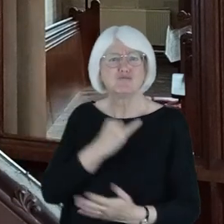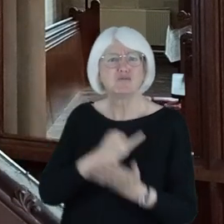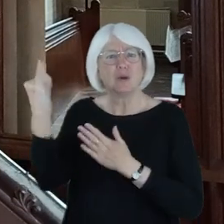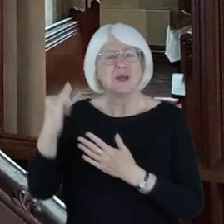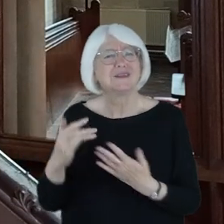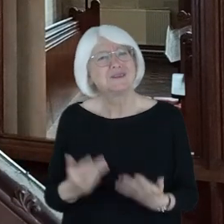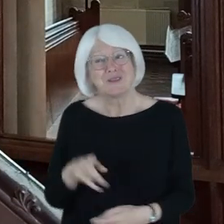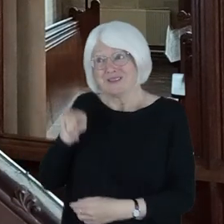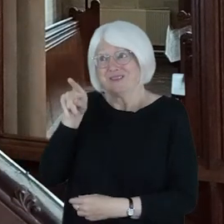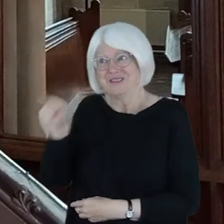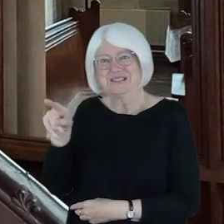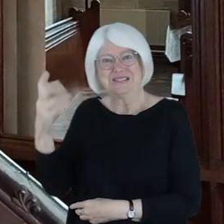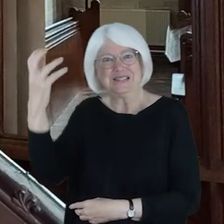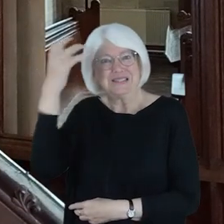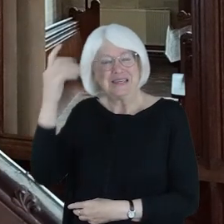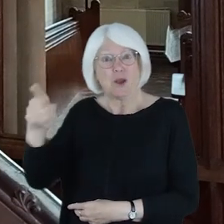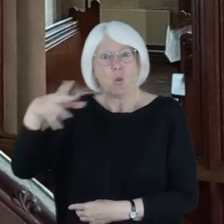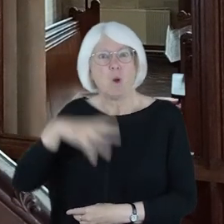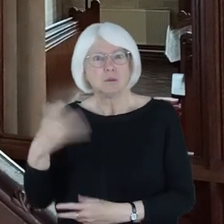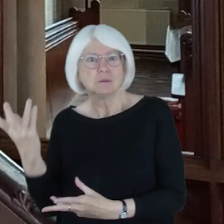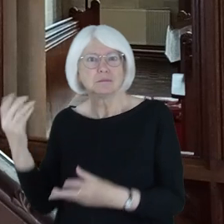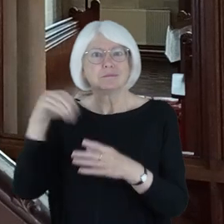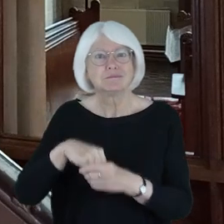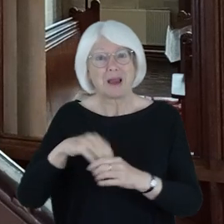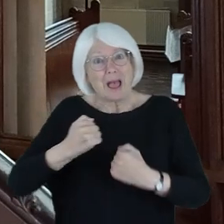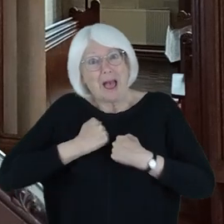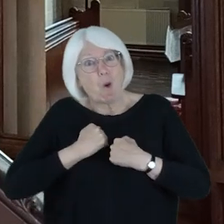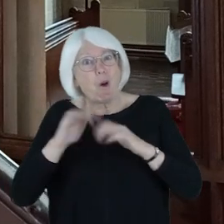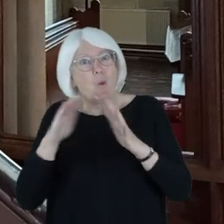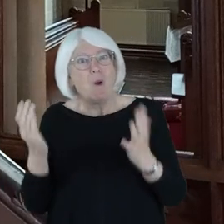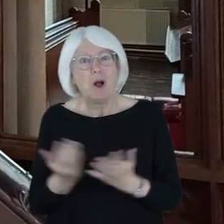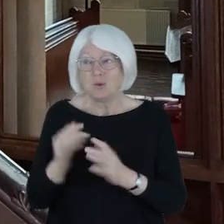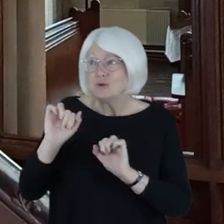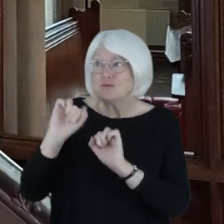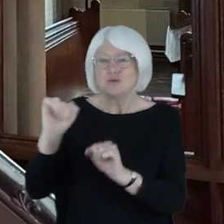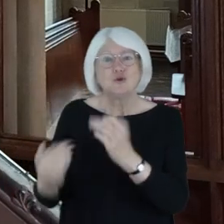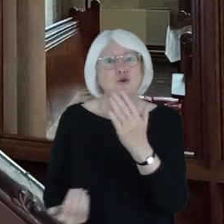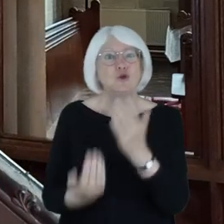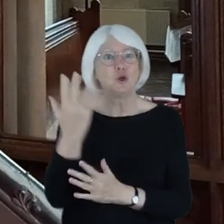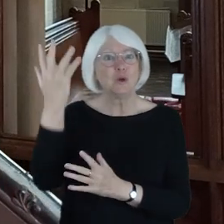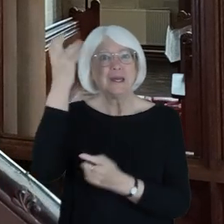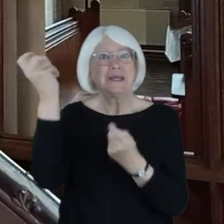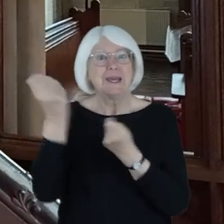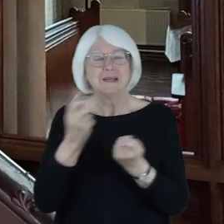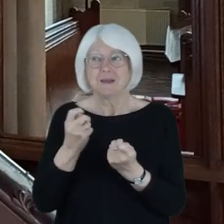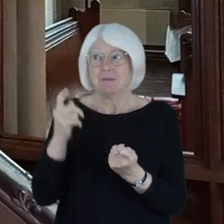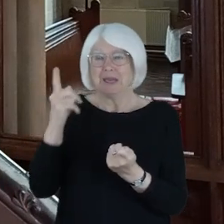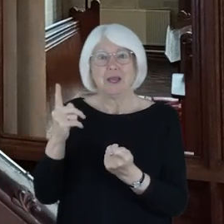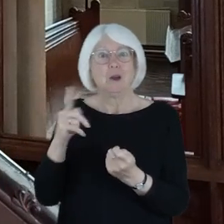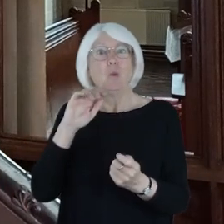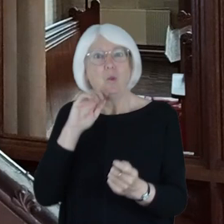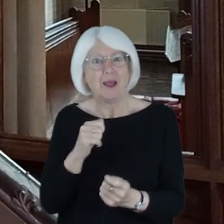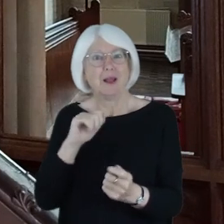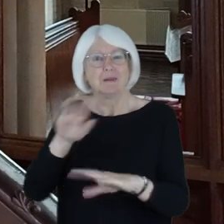our world with his new kingdom, who in order to fashion this kingdom will stir up our wills, our lives, our